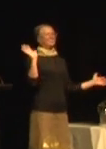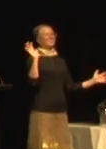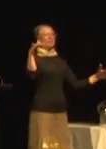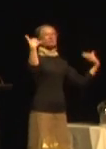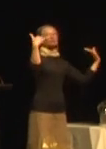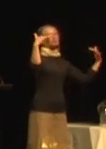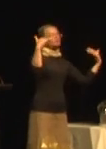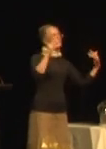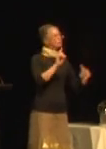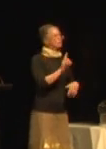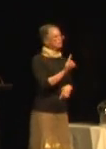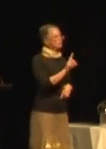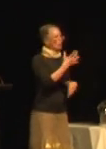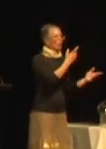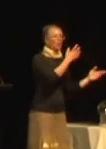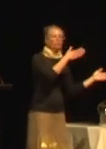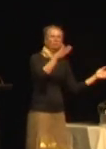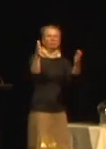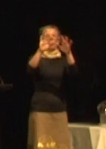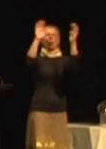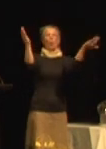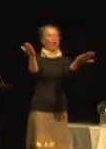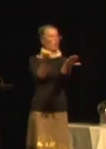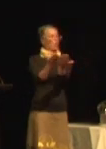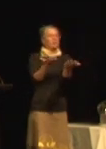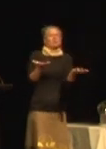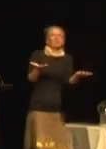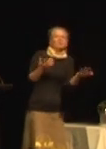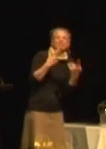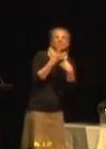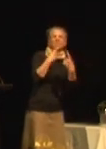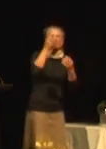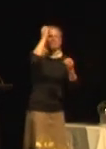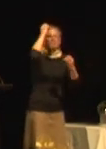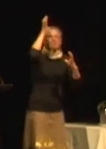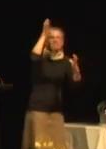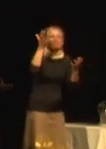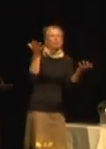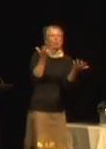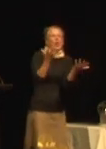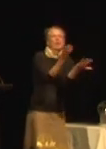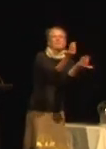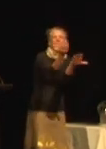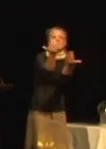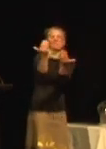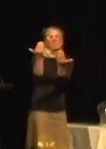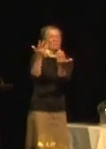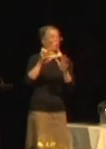for the evidence of thought and creativity and verve and know-how that we're going to need to begin cracking some of these big